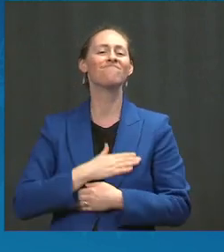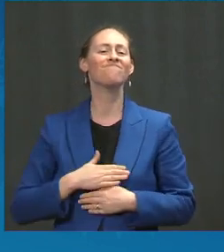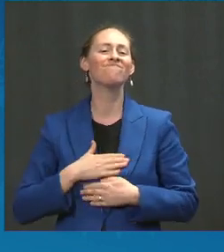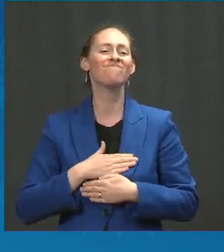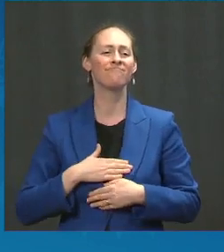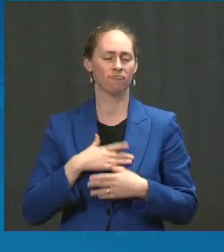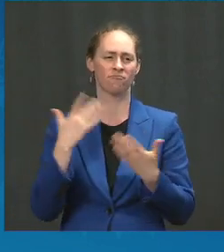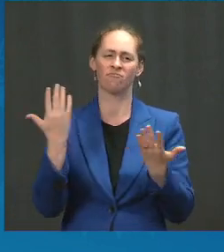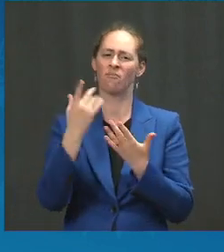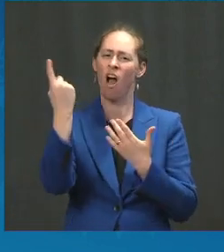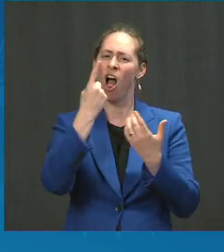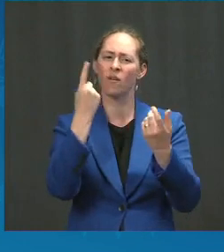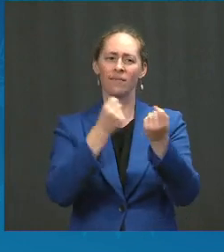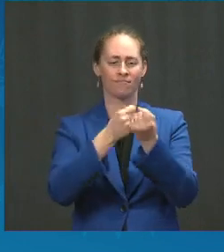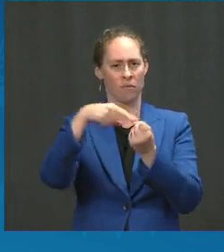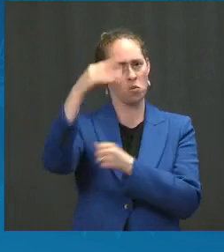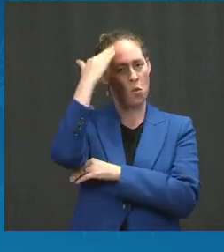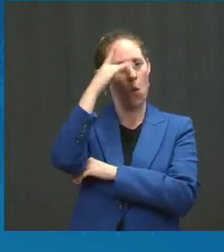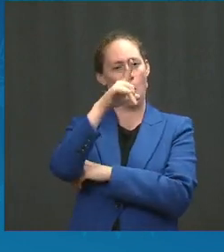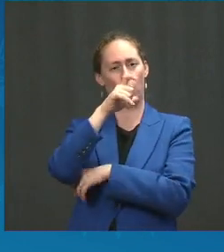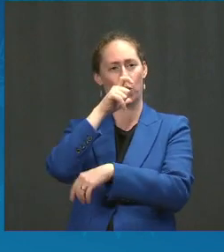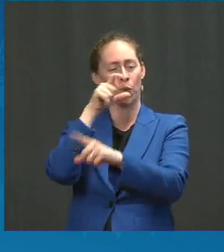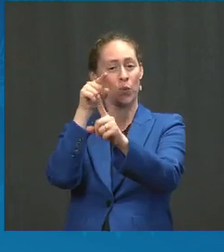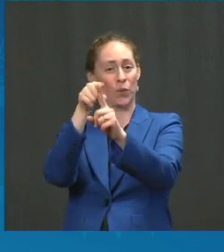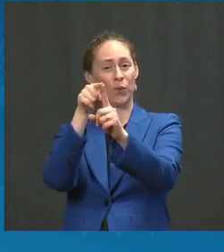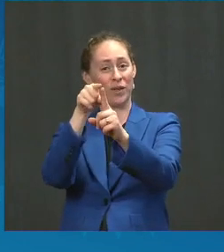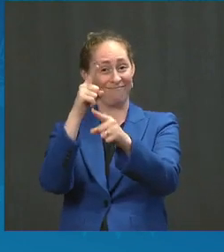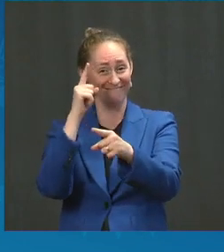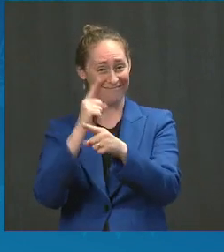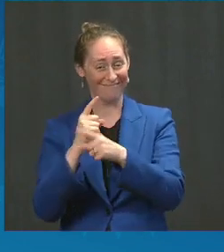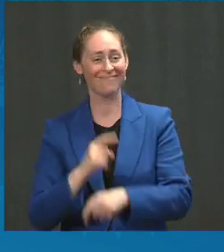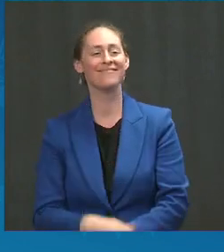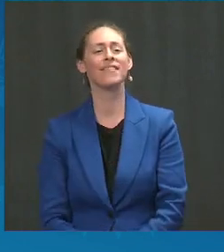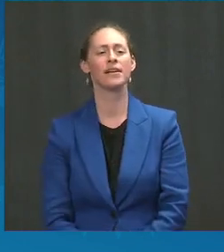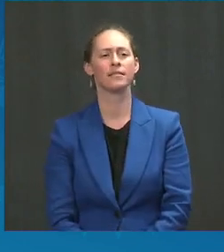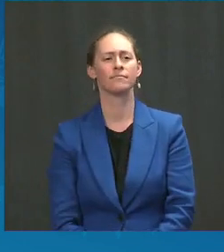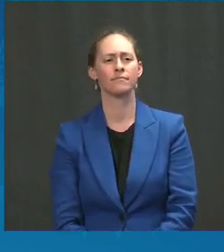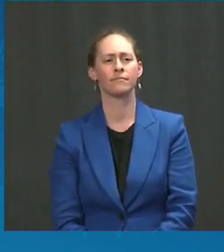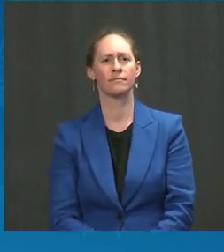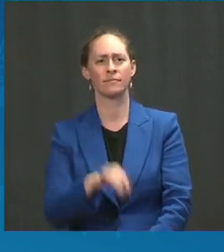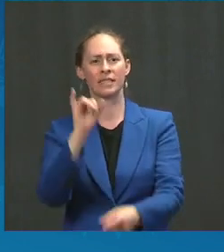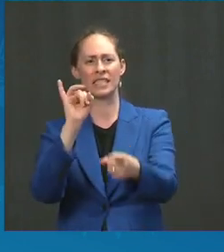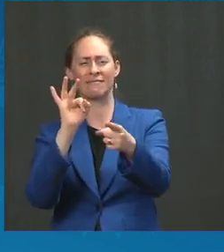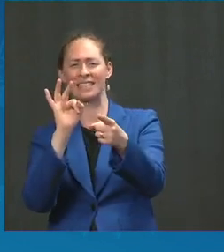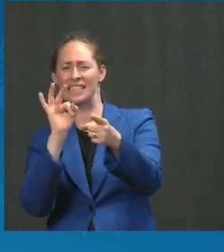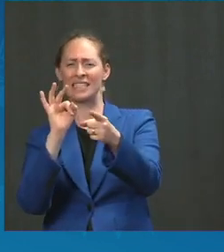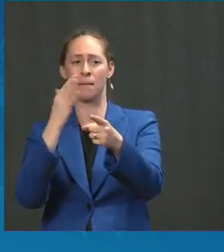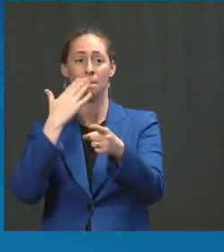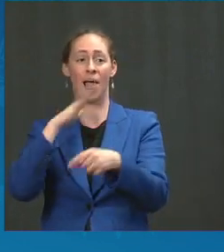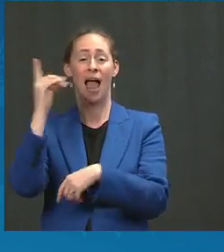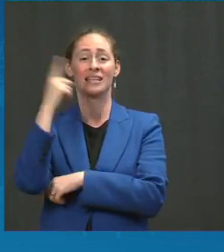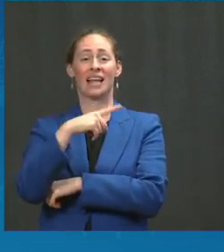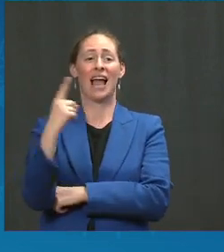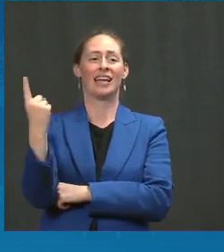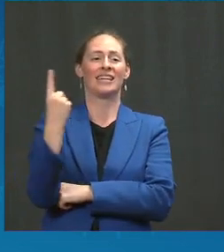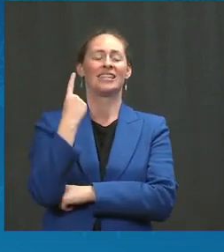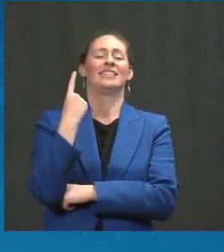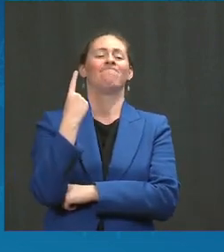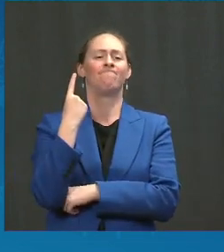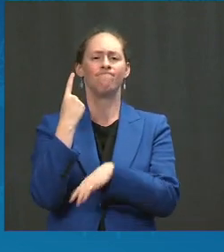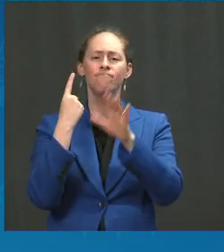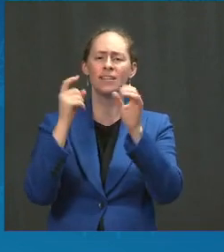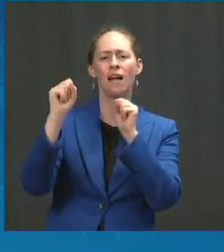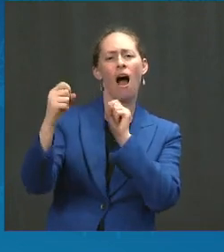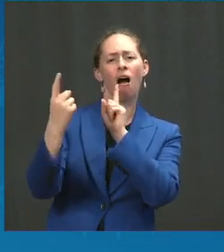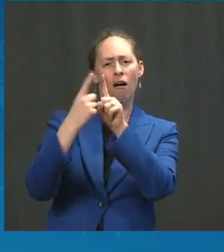their names. And if they're having a bad day and they walk in, you can kind of sense it and say, hey, how you doing? I